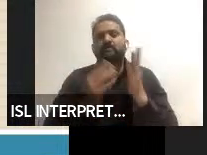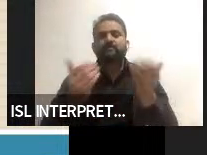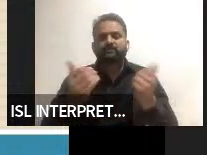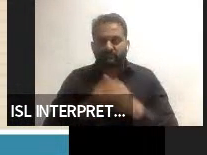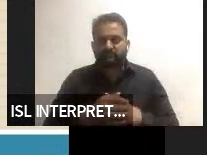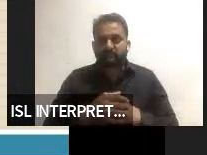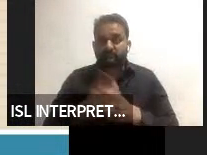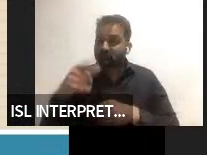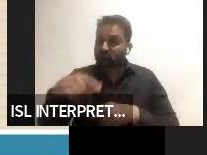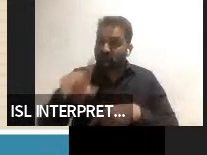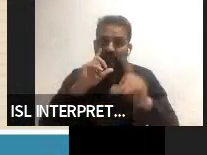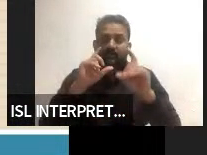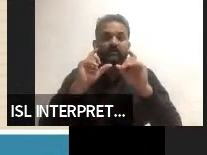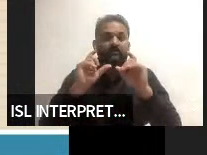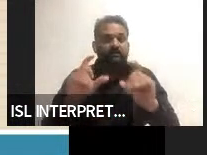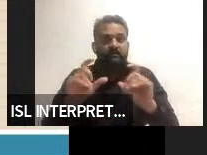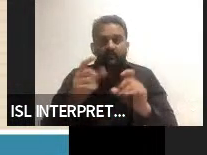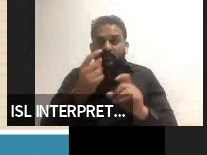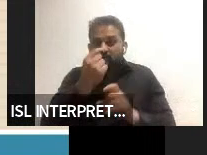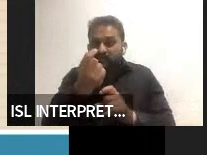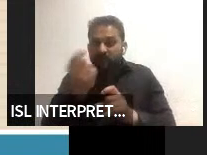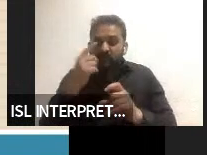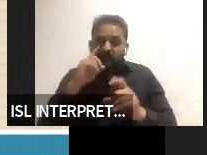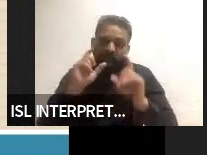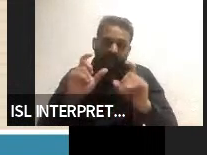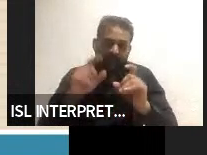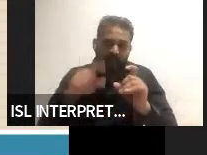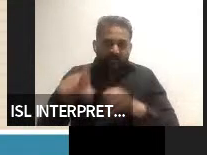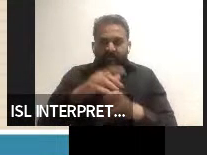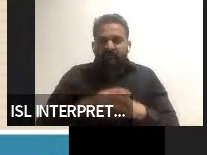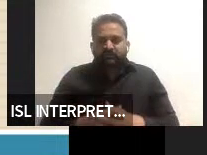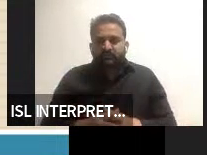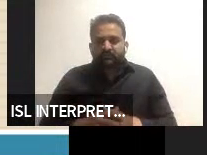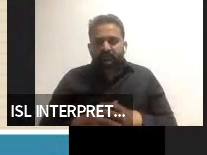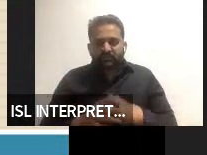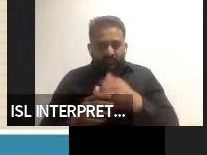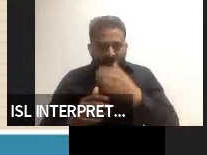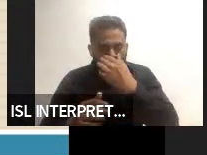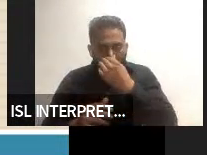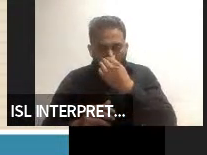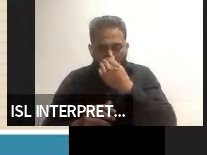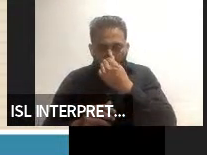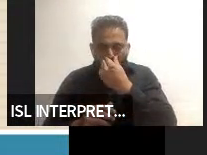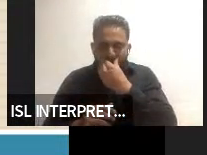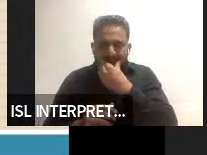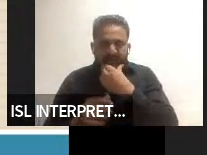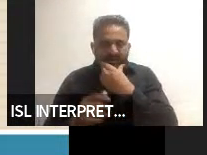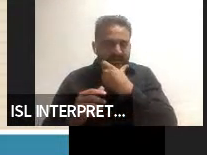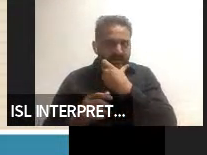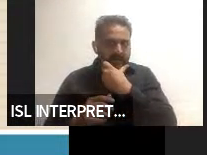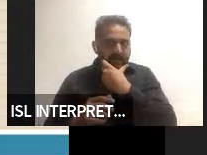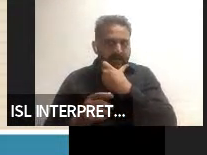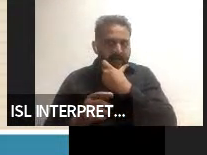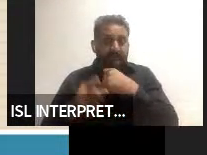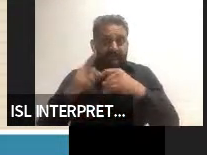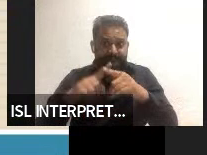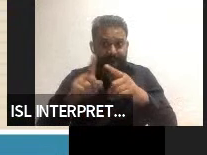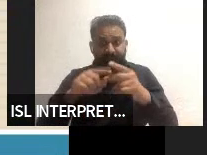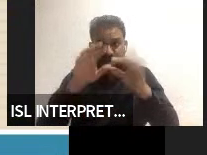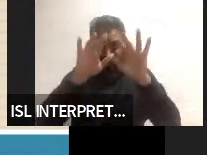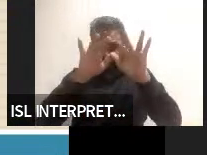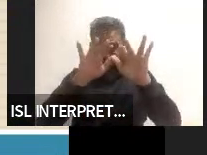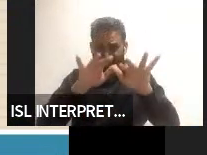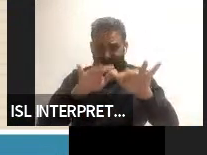careful about these small things. At the end, when you finish your